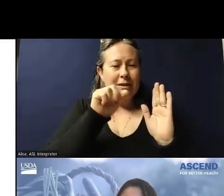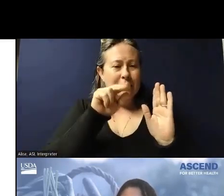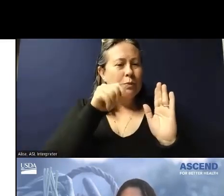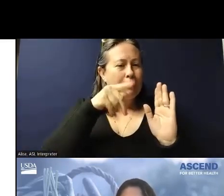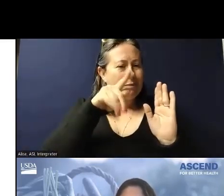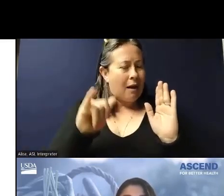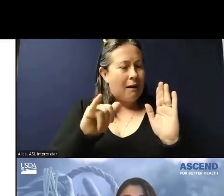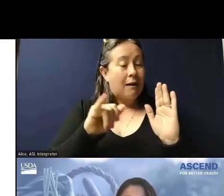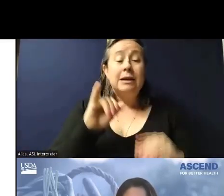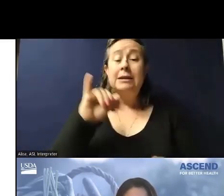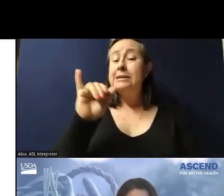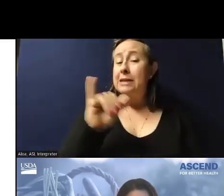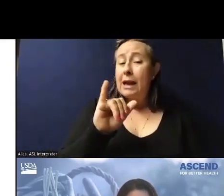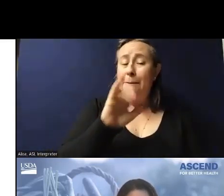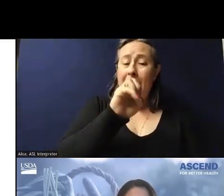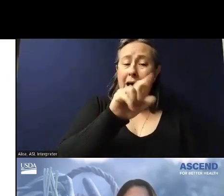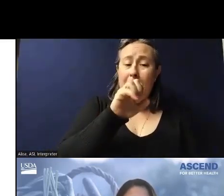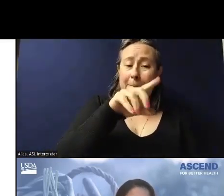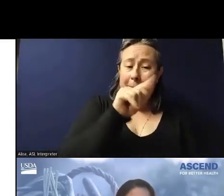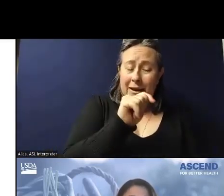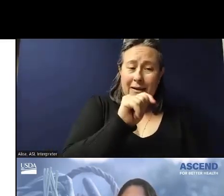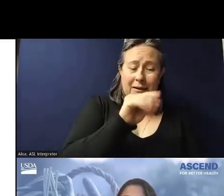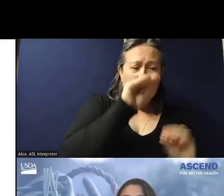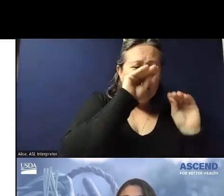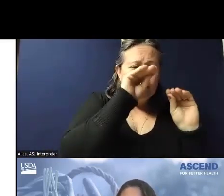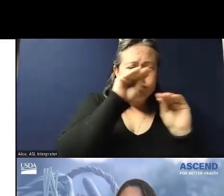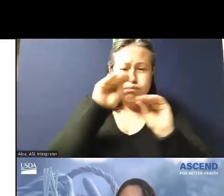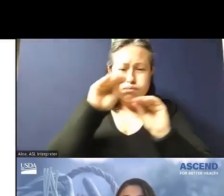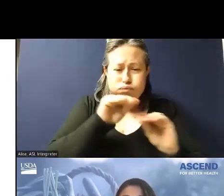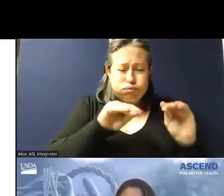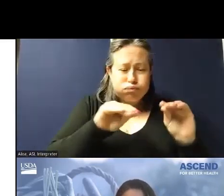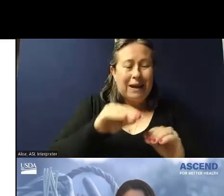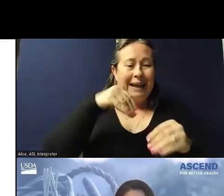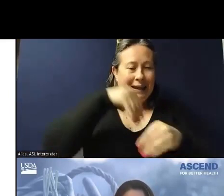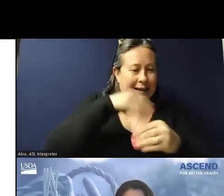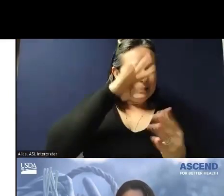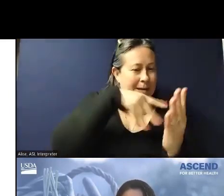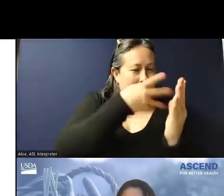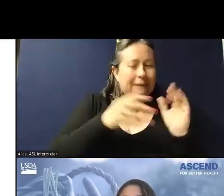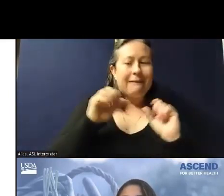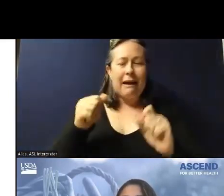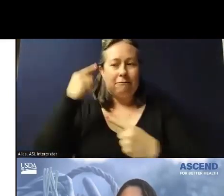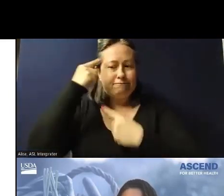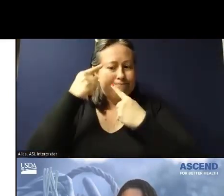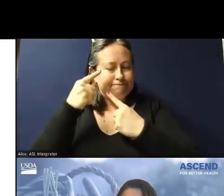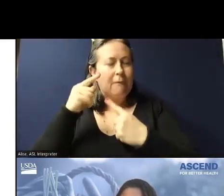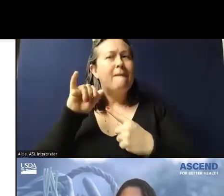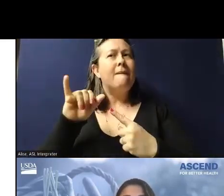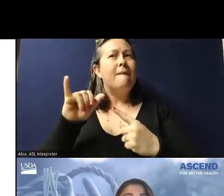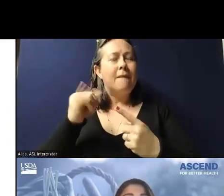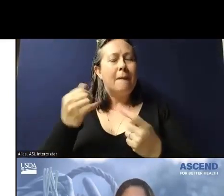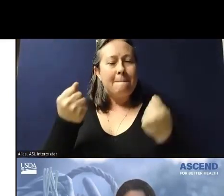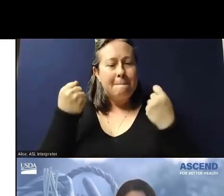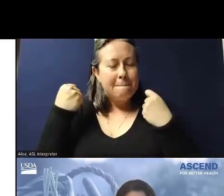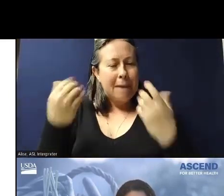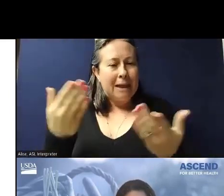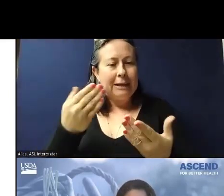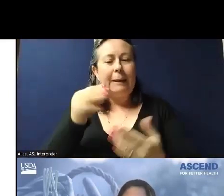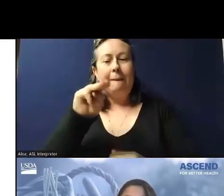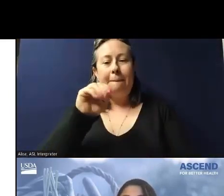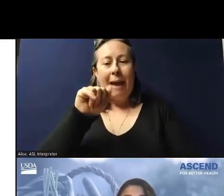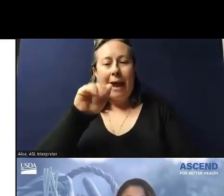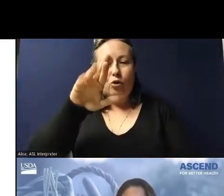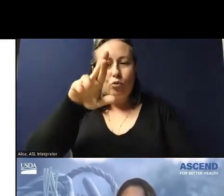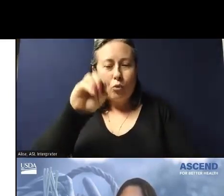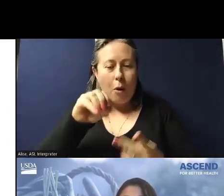elements are organized in a periodic table, we can think about the thousands of components in our food, the macronutrients, the